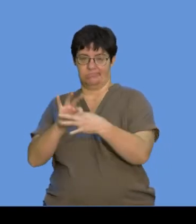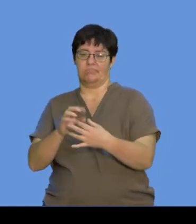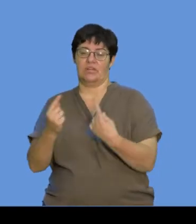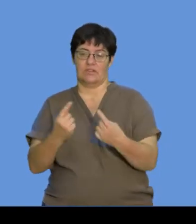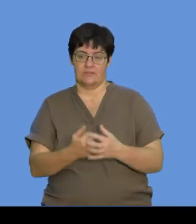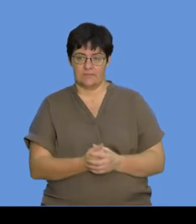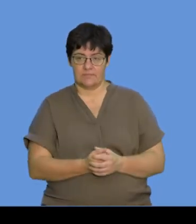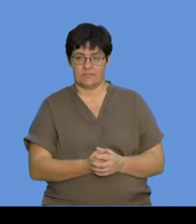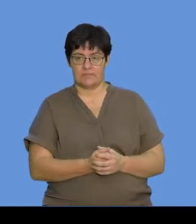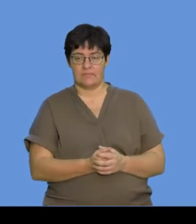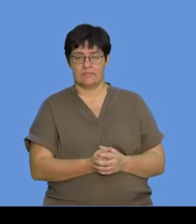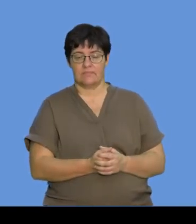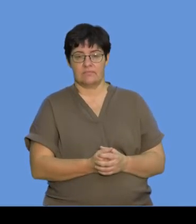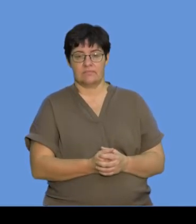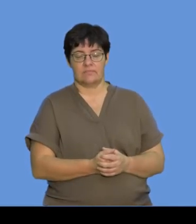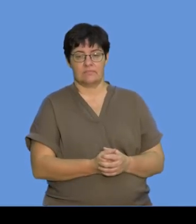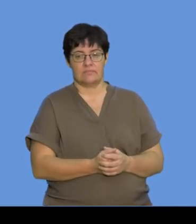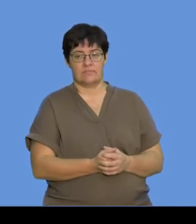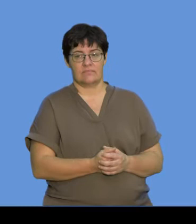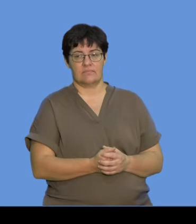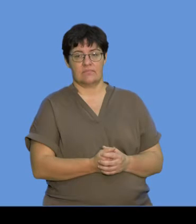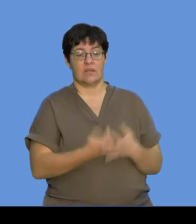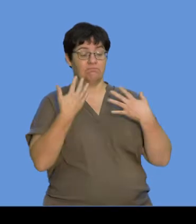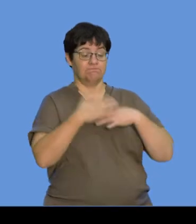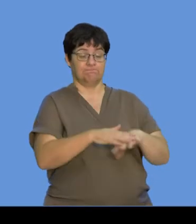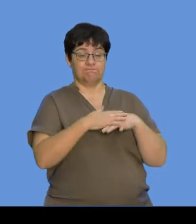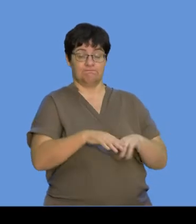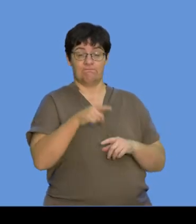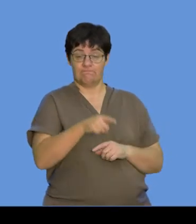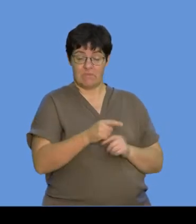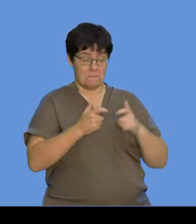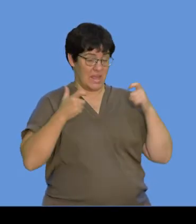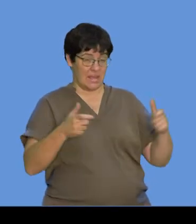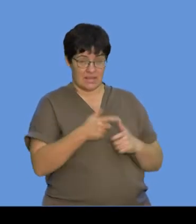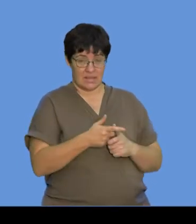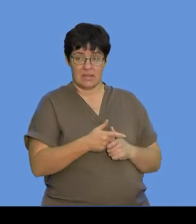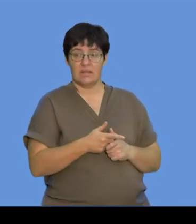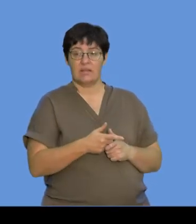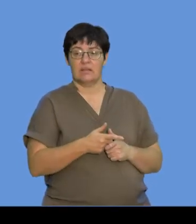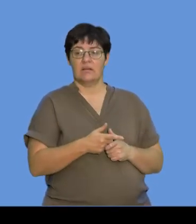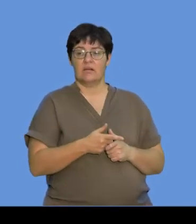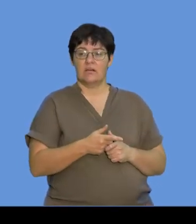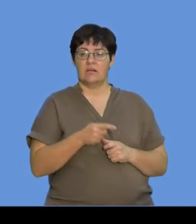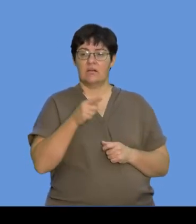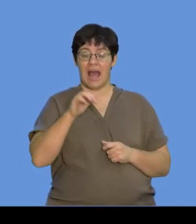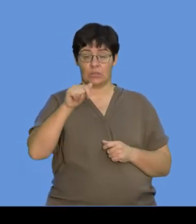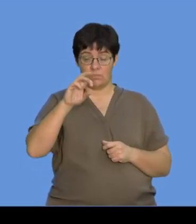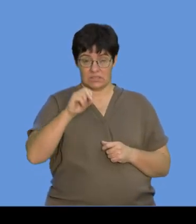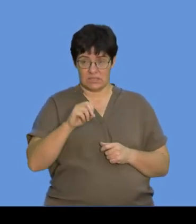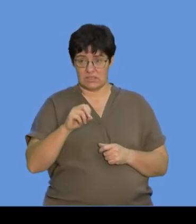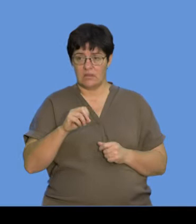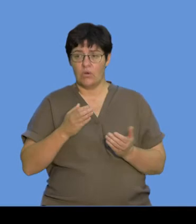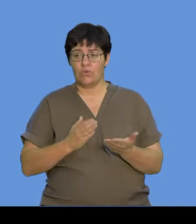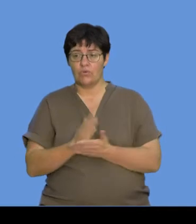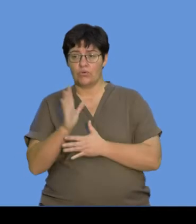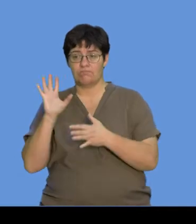to each other, right? Okay? Now, in as far as the giant network of atoms for a compound, atoms are